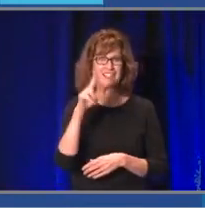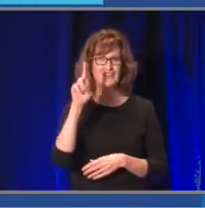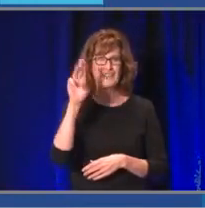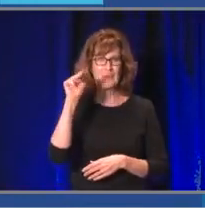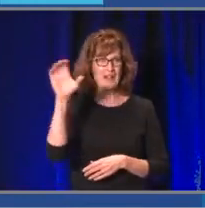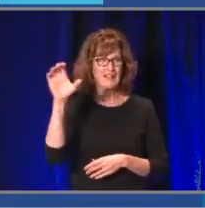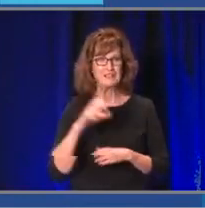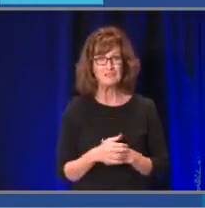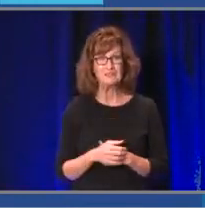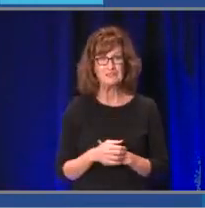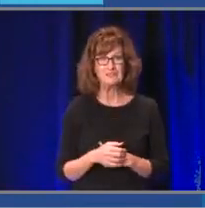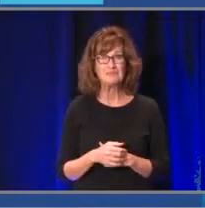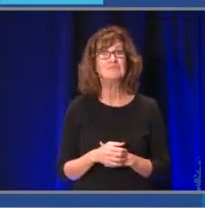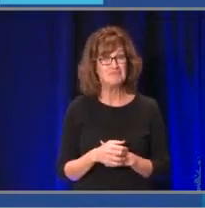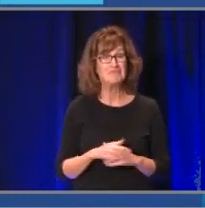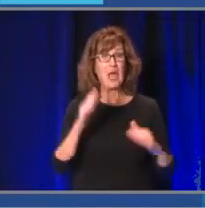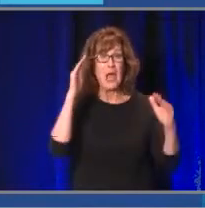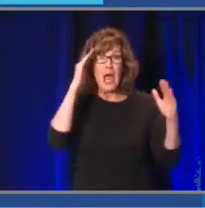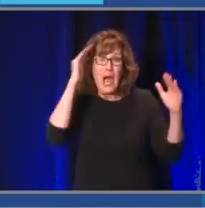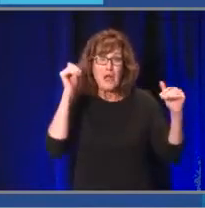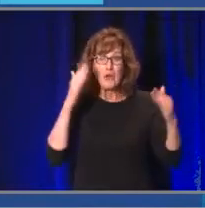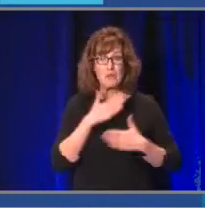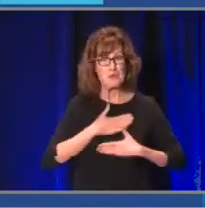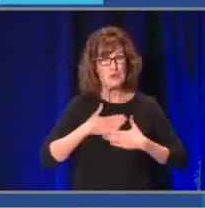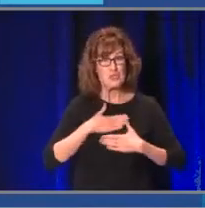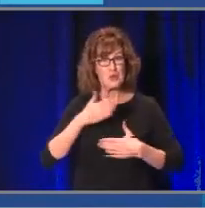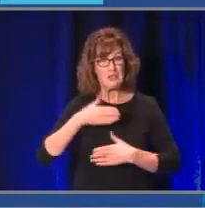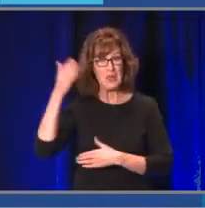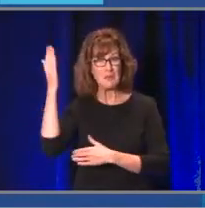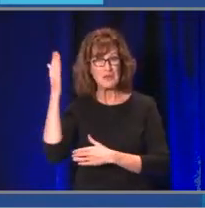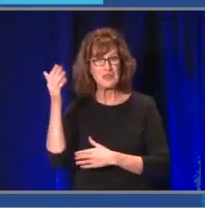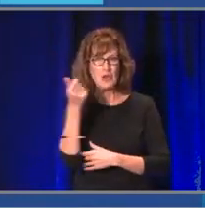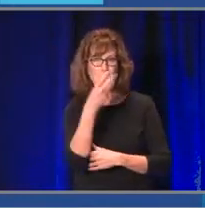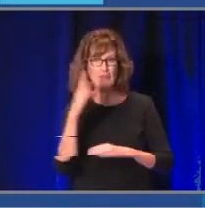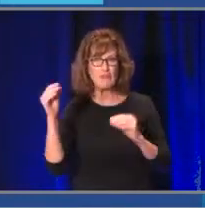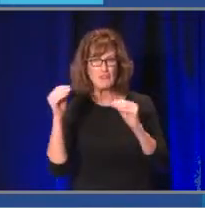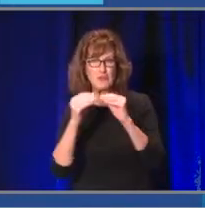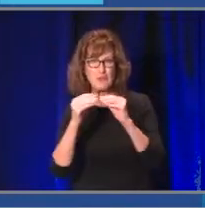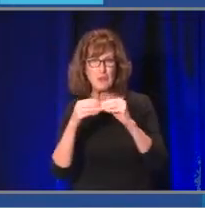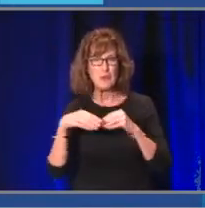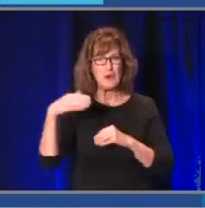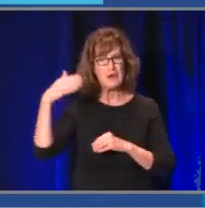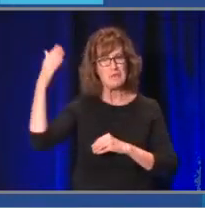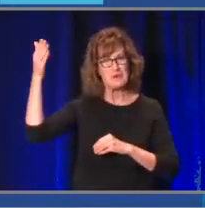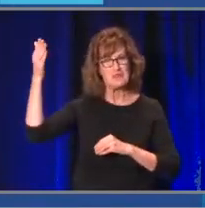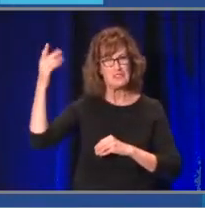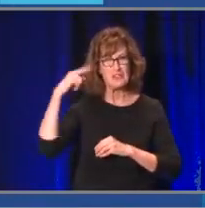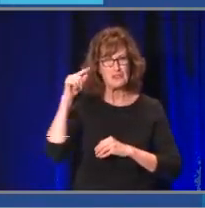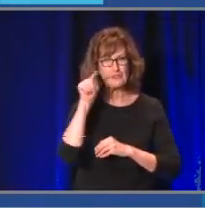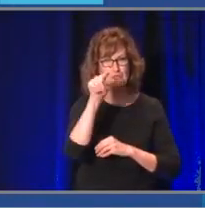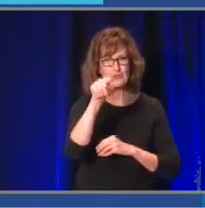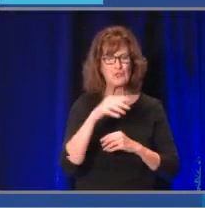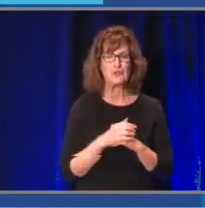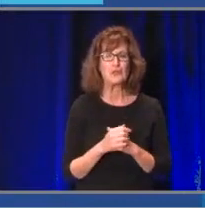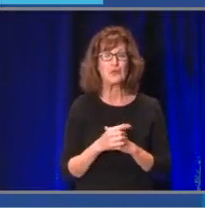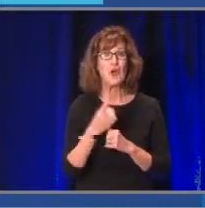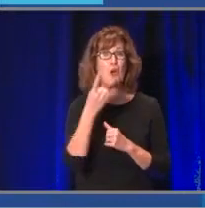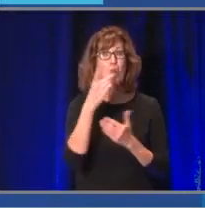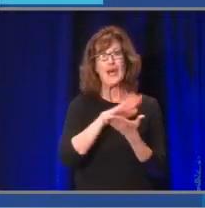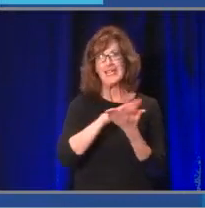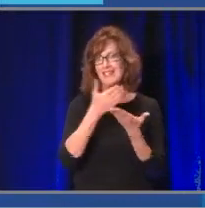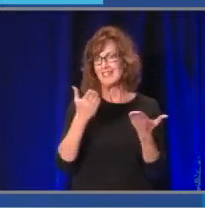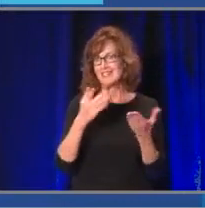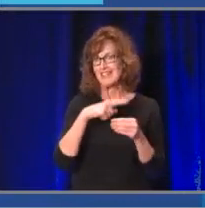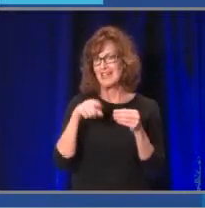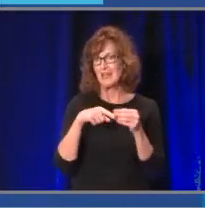So I hope you really enjoyed that talk on single port. We have a couple more talks to come. One of the nice things about being live and